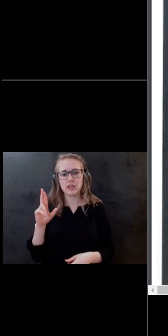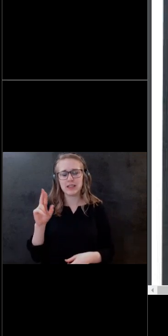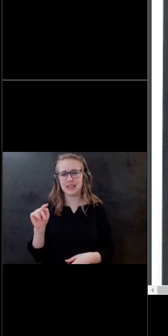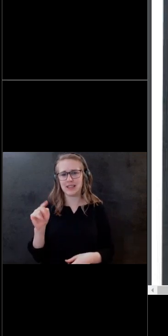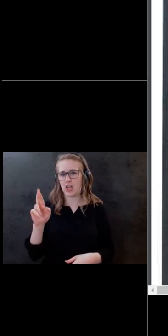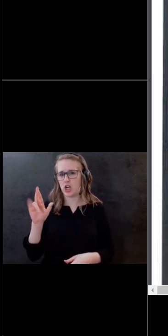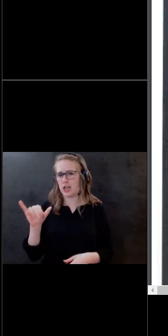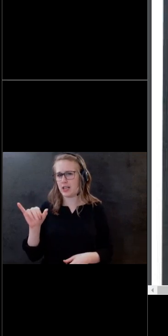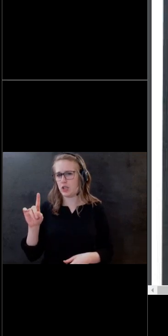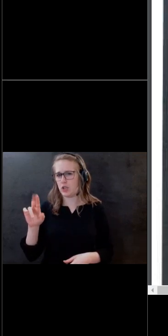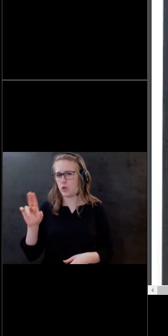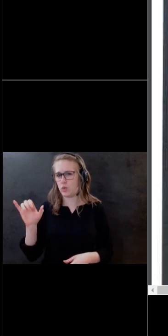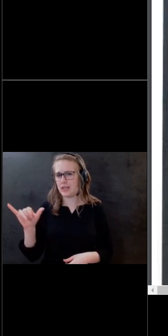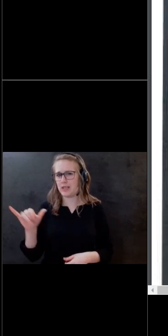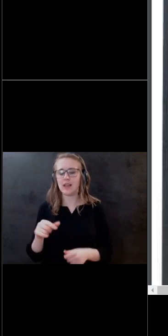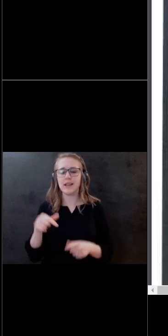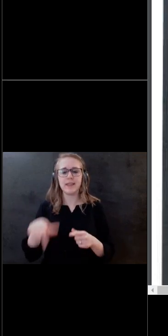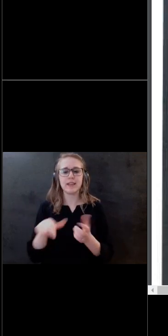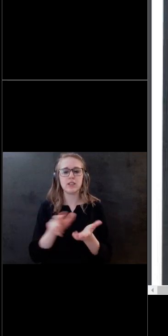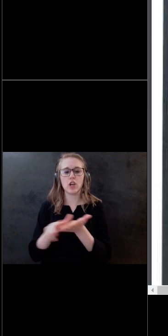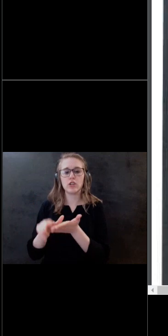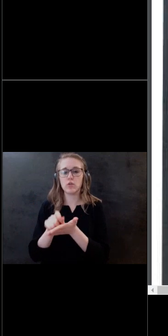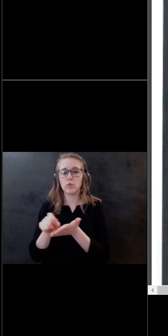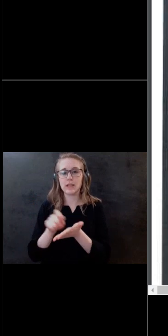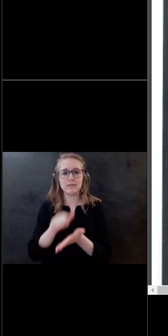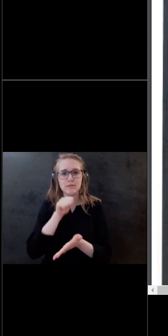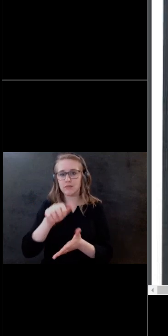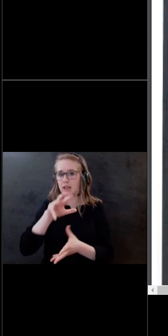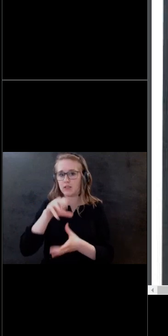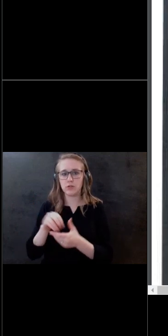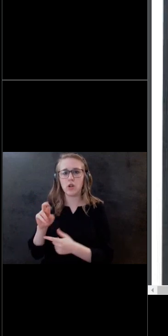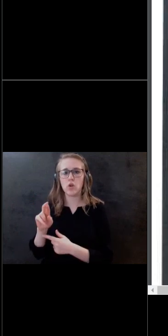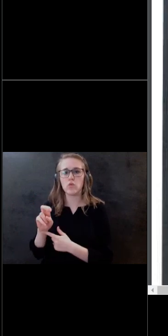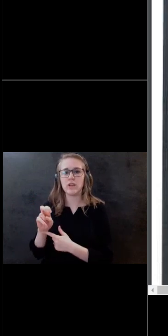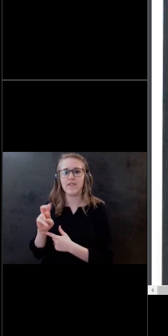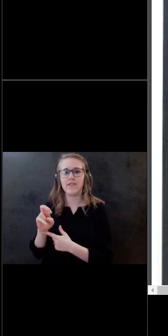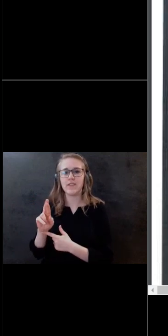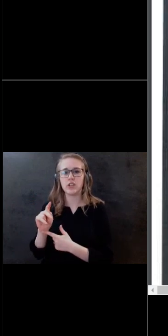when this contract was written, did not include a reverter, and